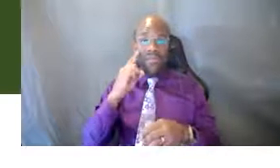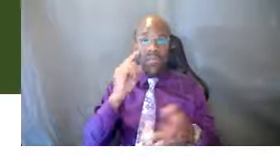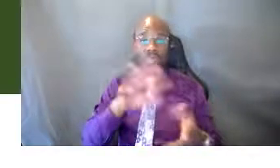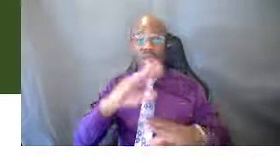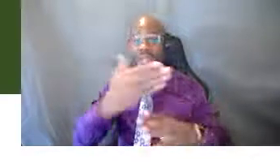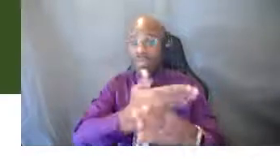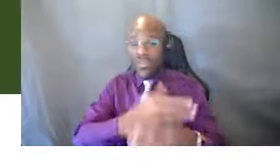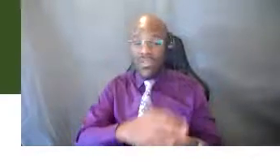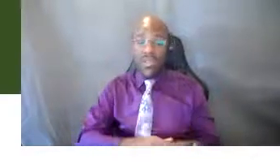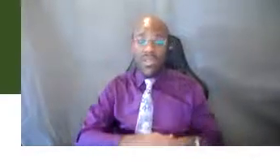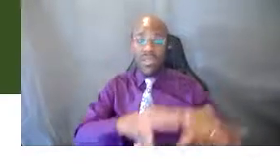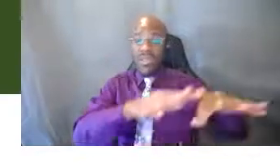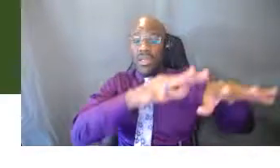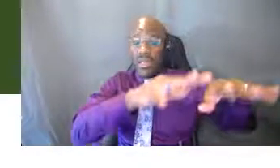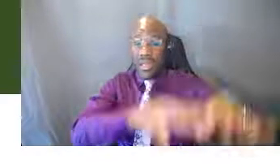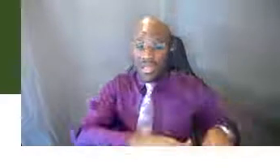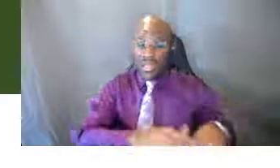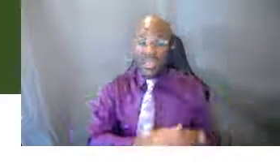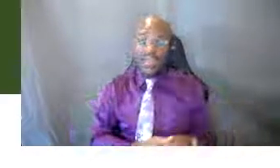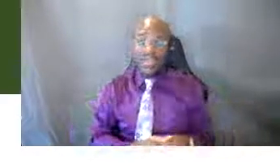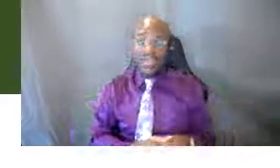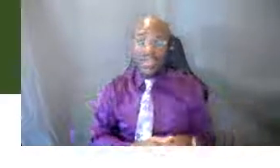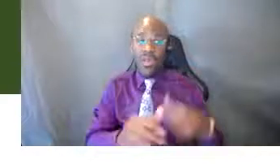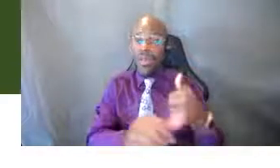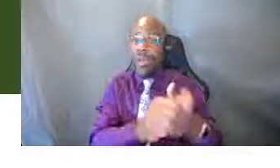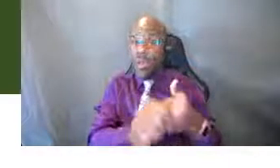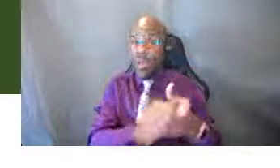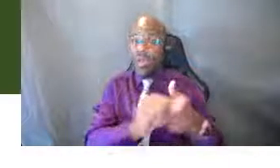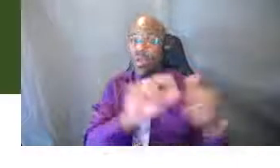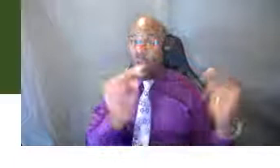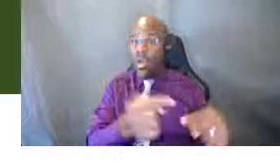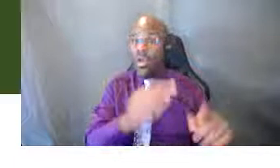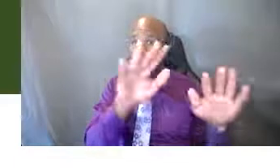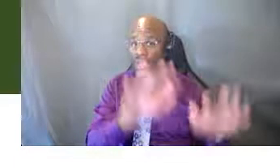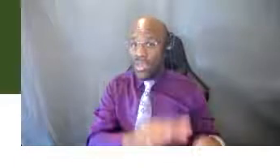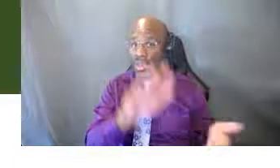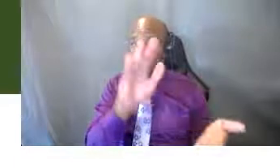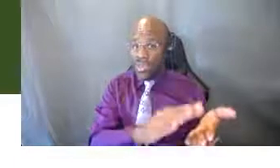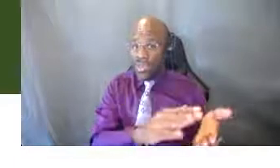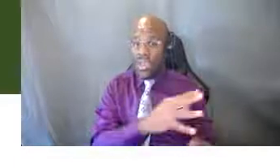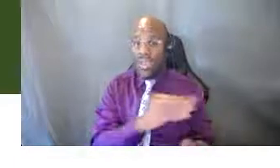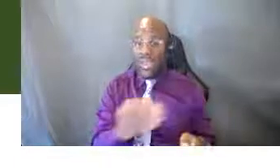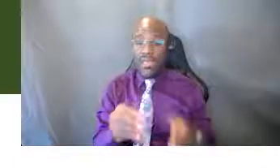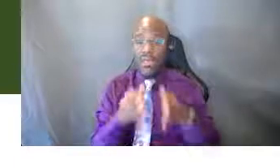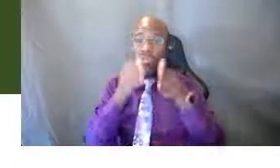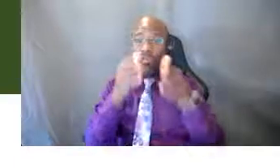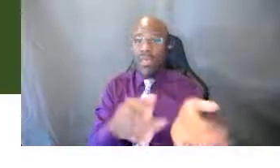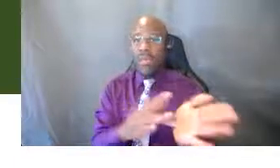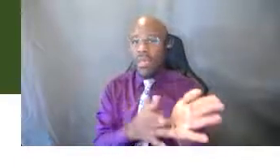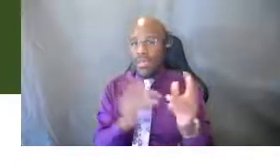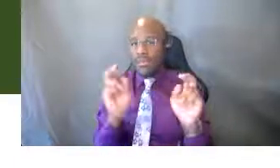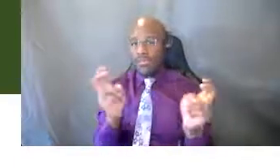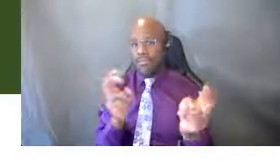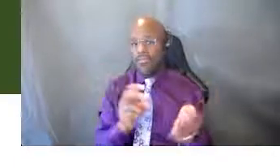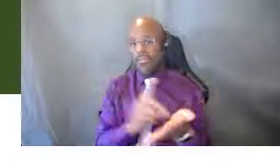reduction, and street medicine, which is basically medicine that can be provided to